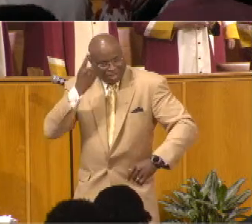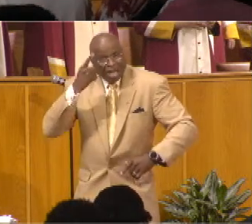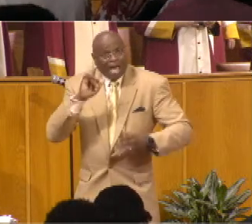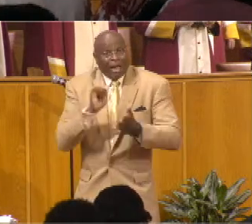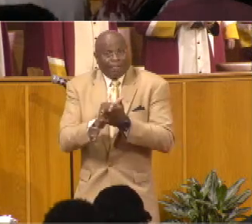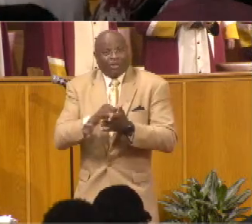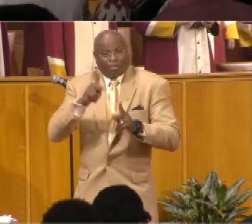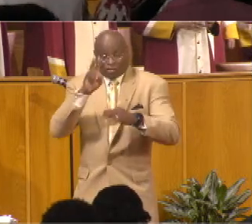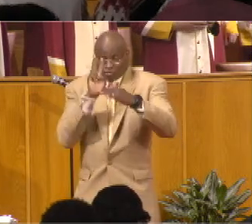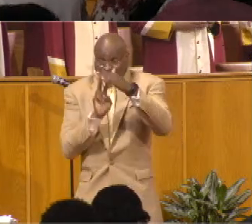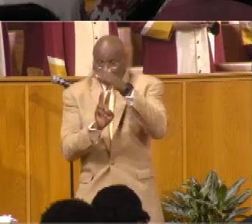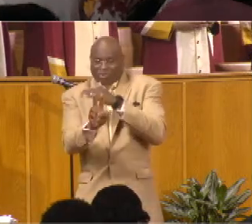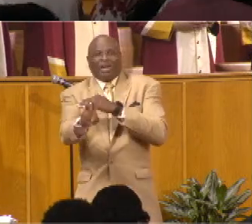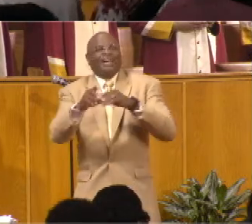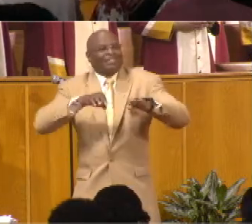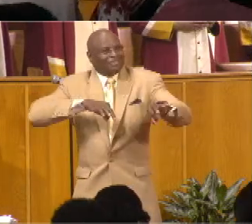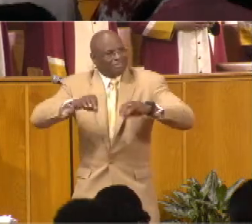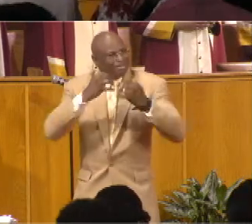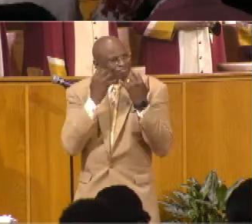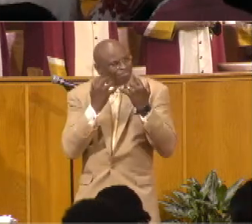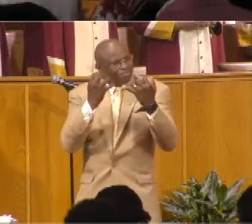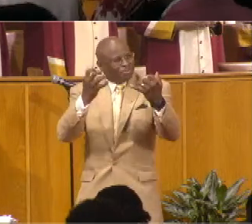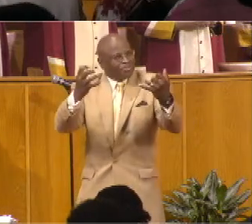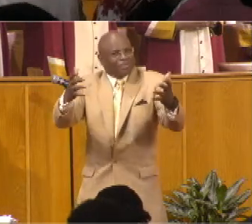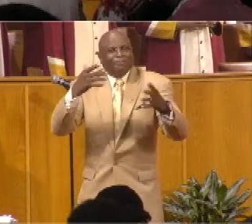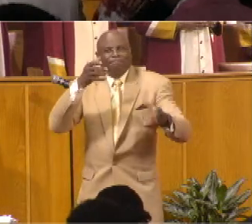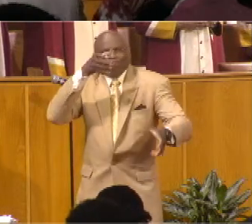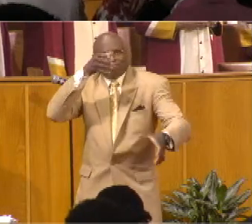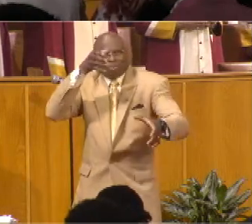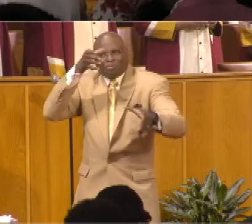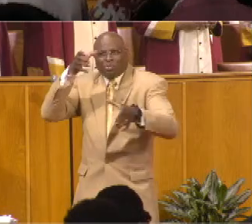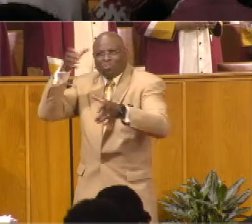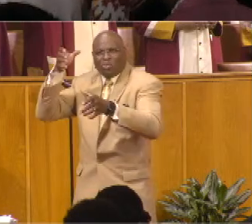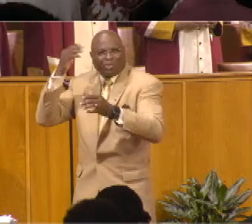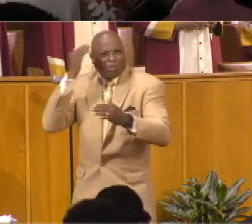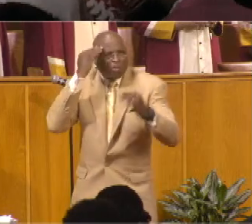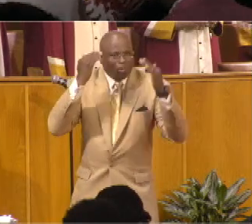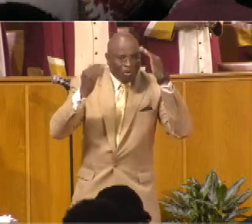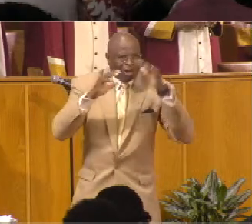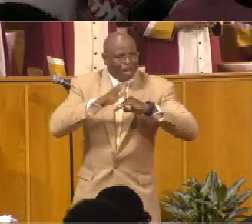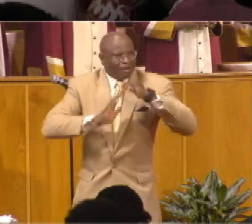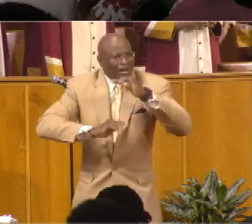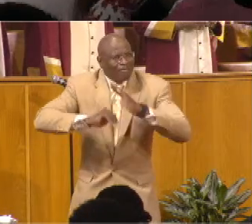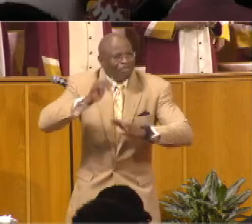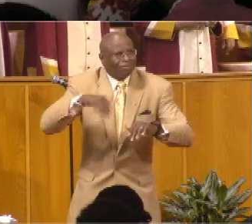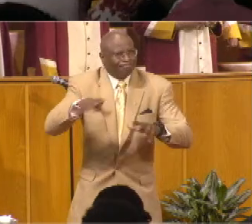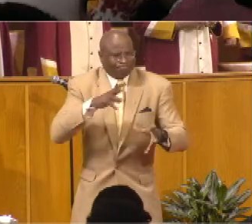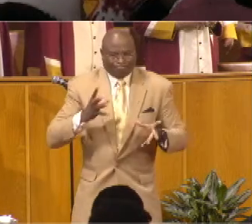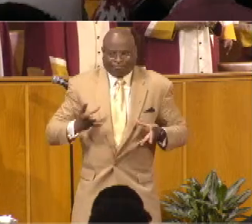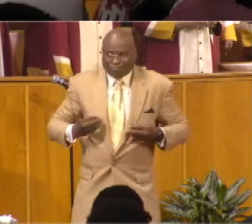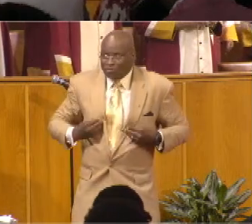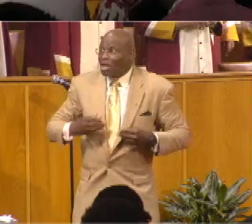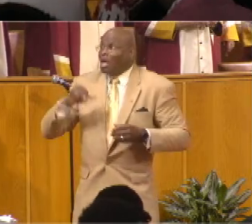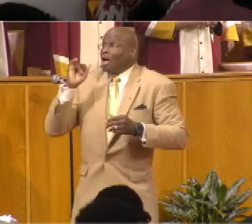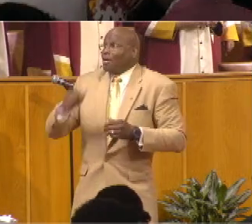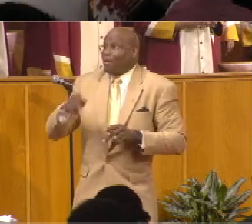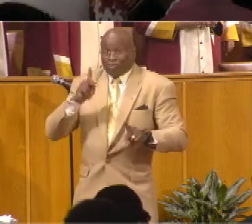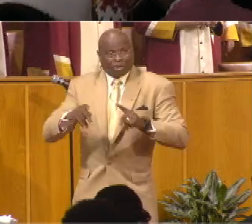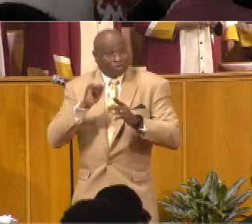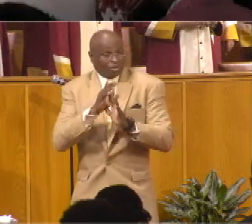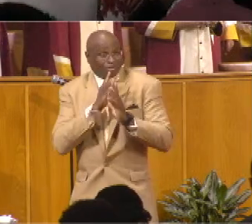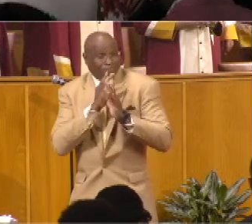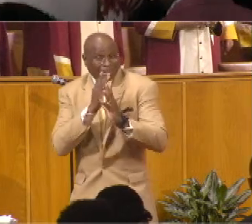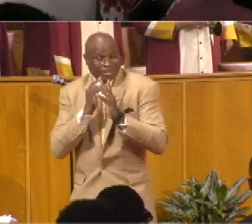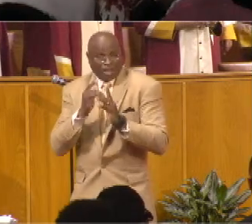who prophesies speaks edification and exhortation and comfort to men. He who speaks in a